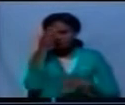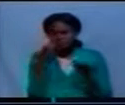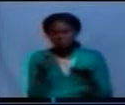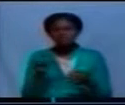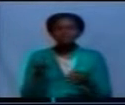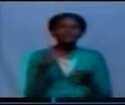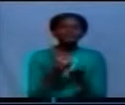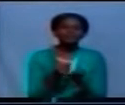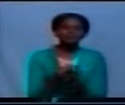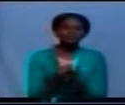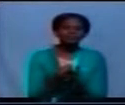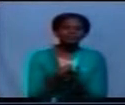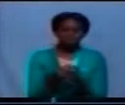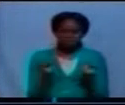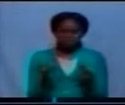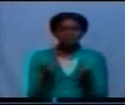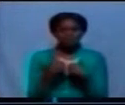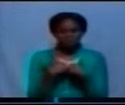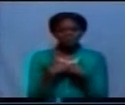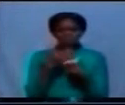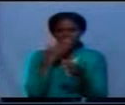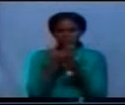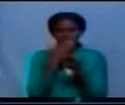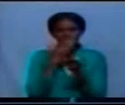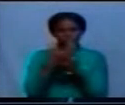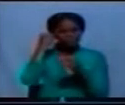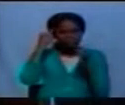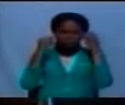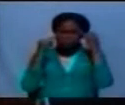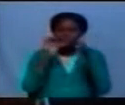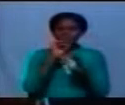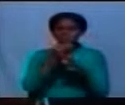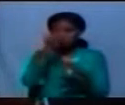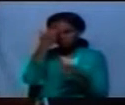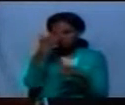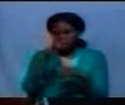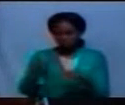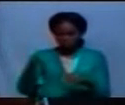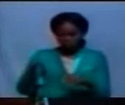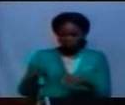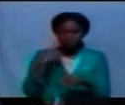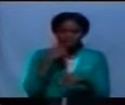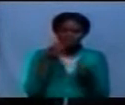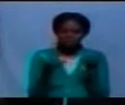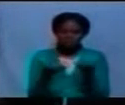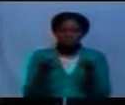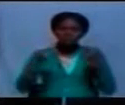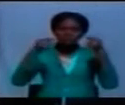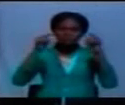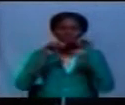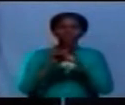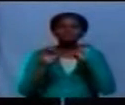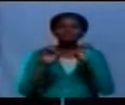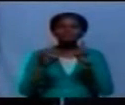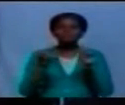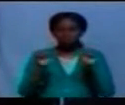funds. I may have a very brilliant a brilliant child who wants to progress in their education. I need to start saving money for